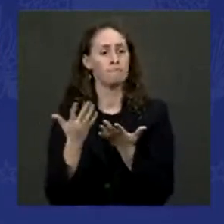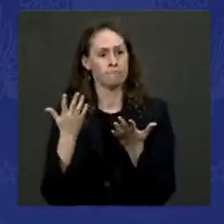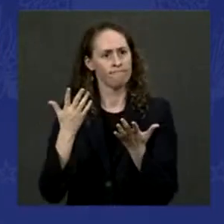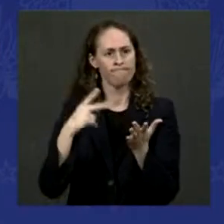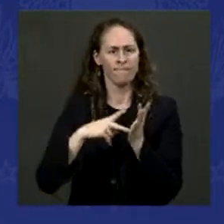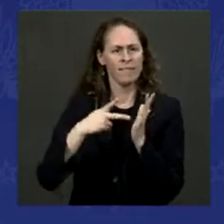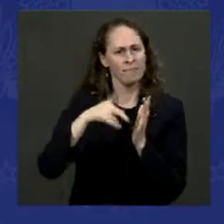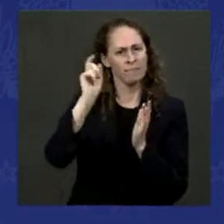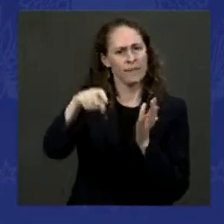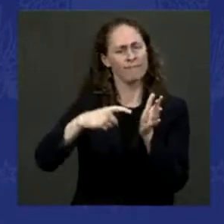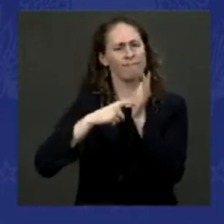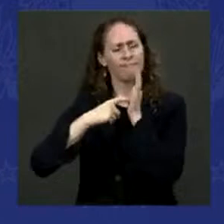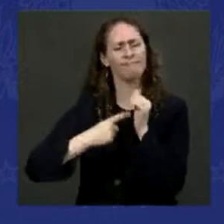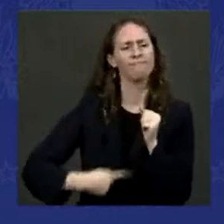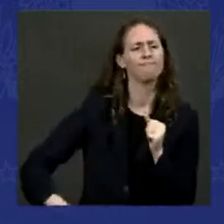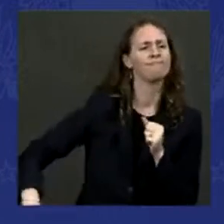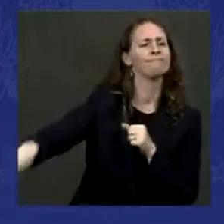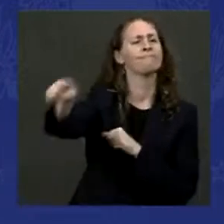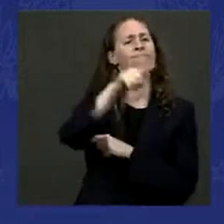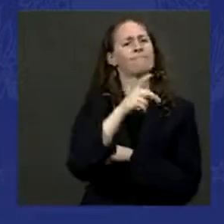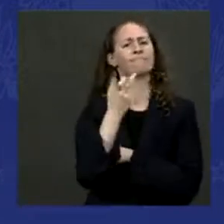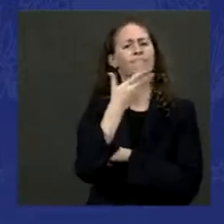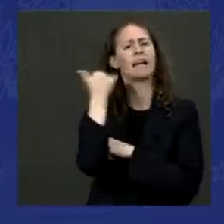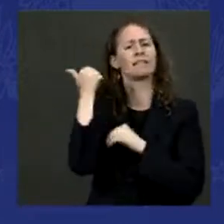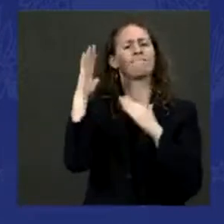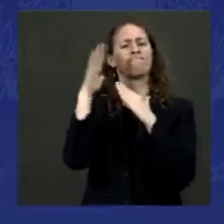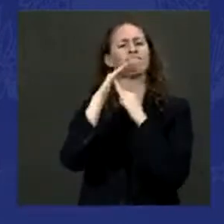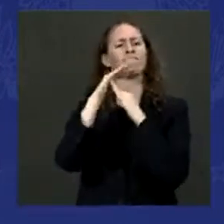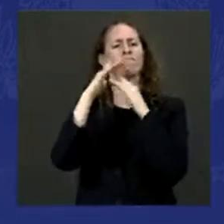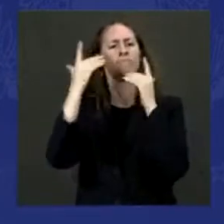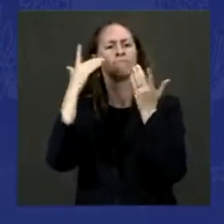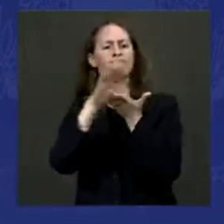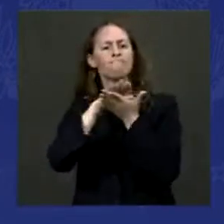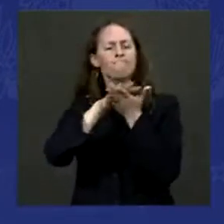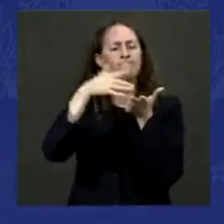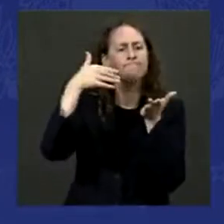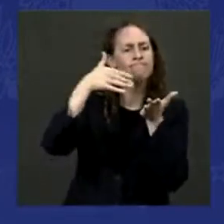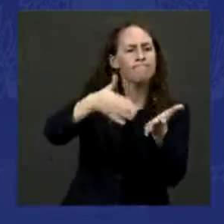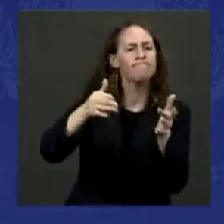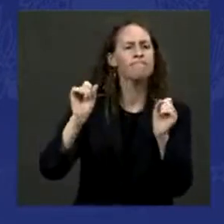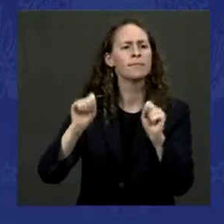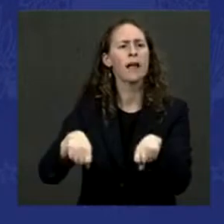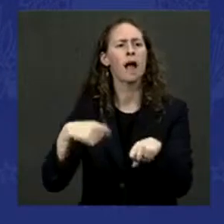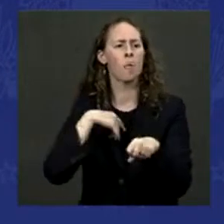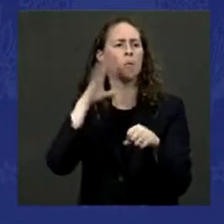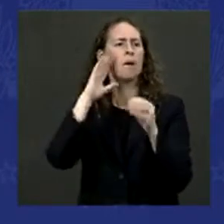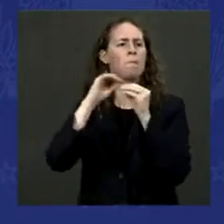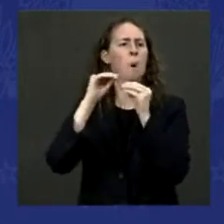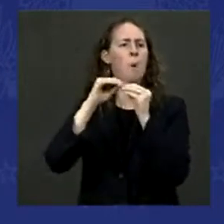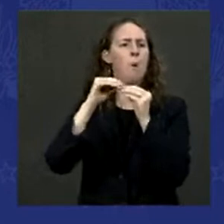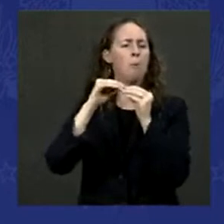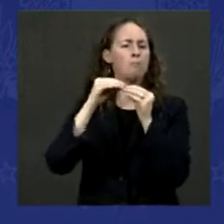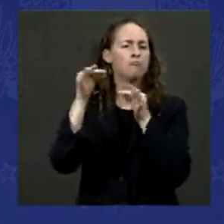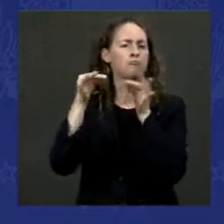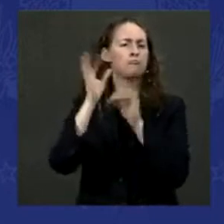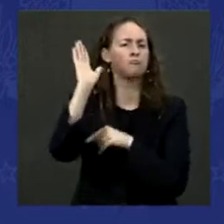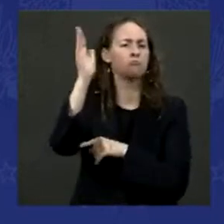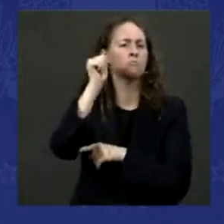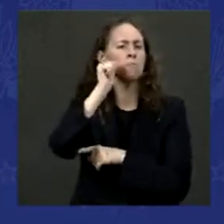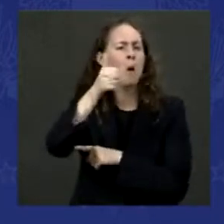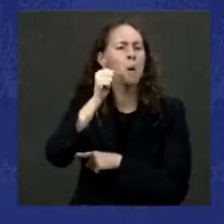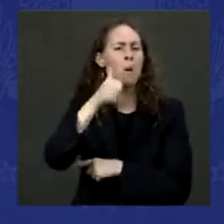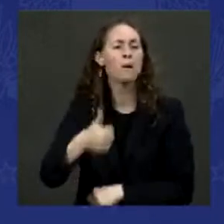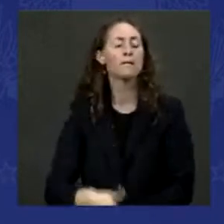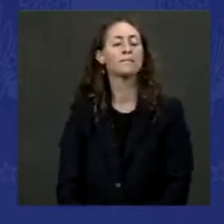the best education available to us. And I'll be speaking to this in detail tomorrow. But look, here's the